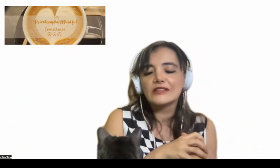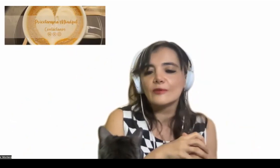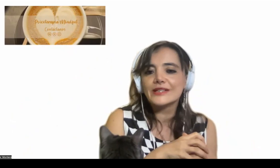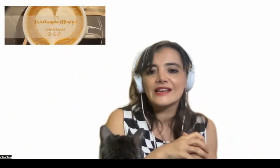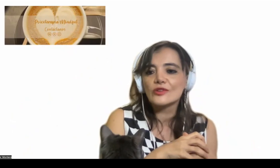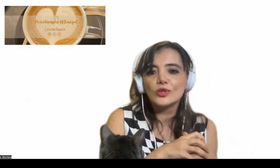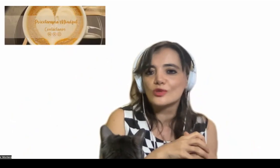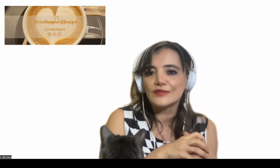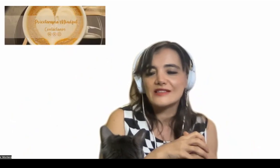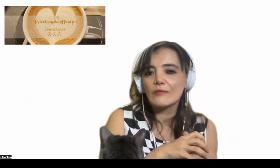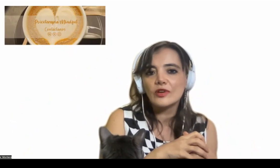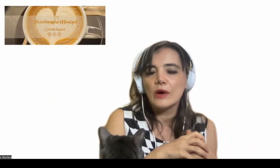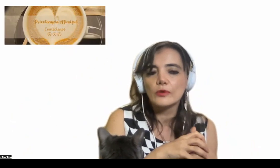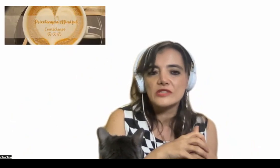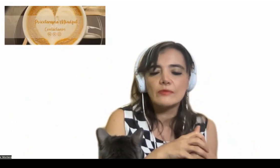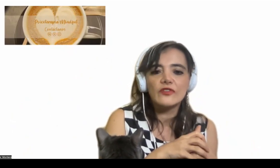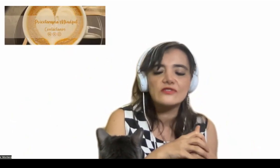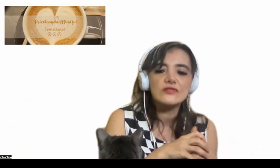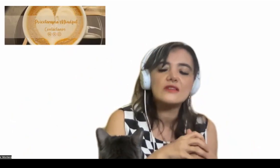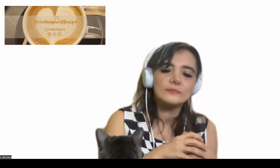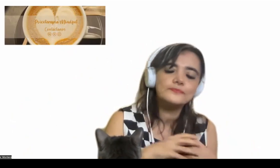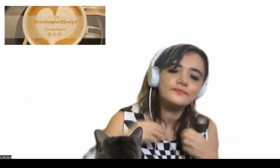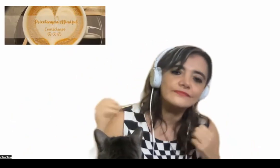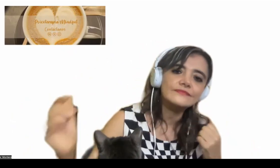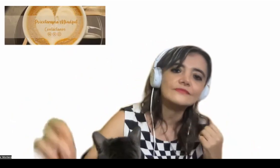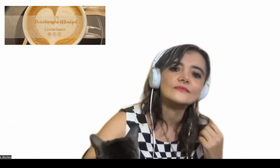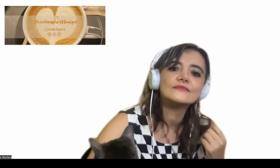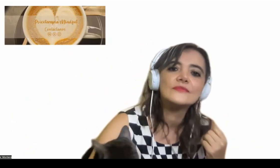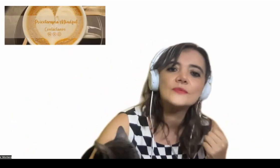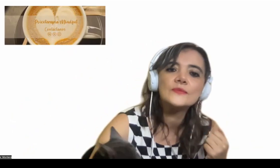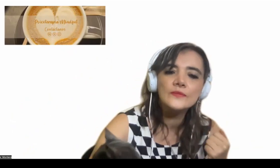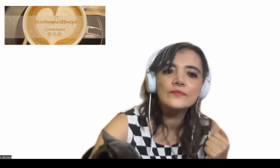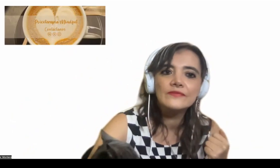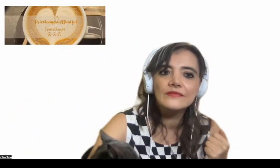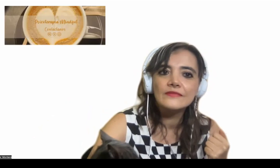can find plenty of body scans on YouTube. That's a very popular type of exercise.